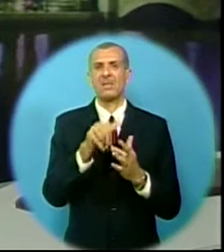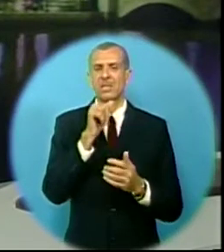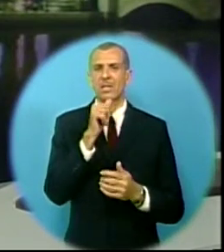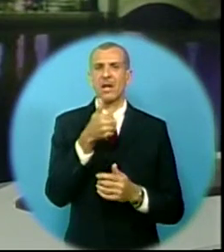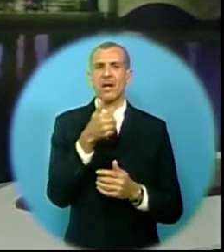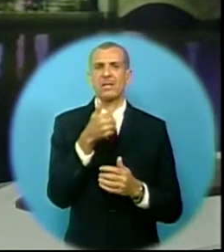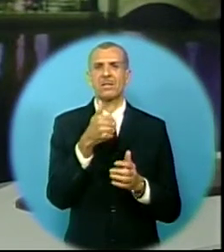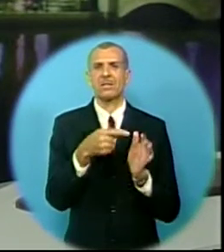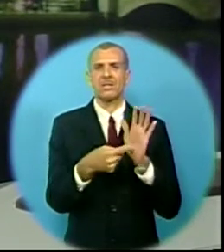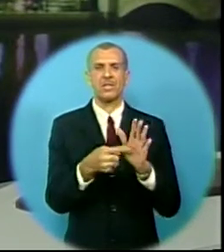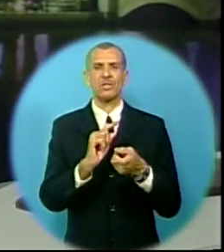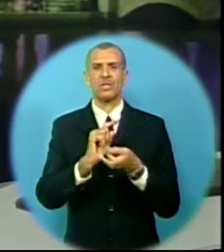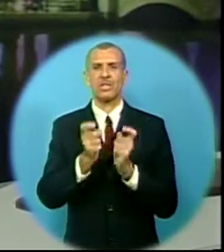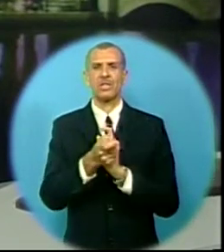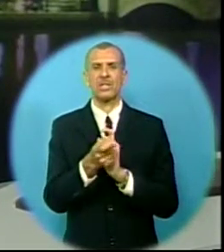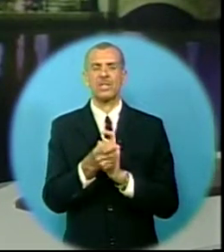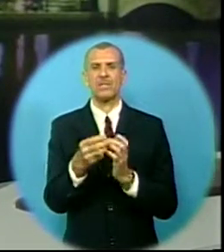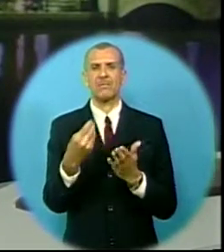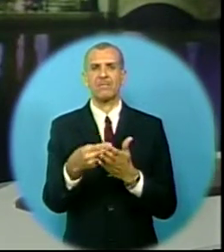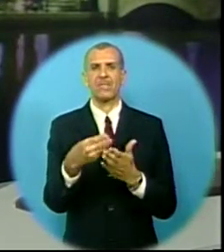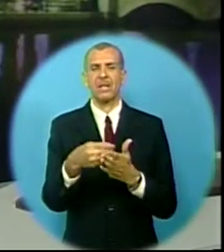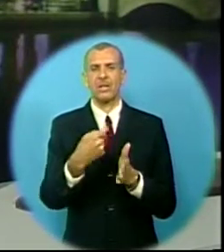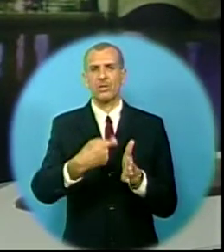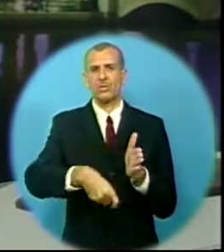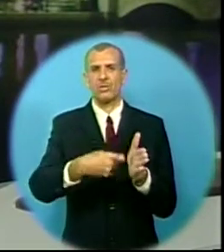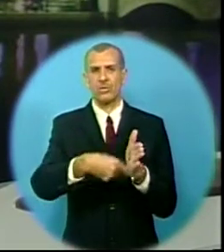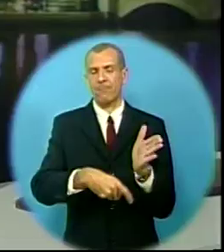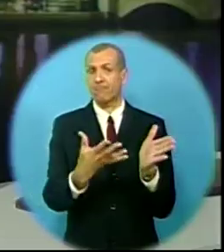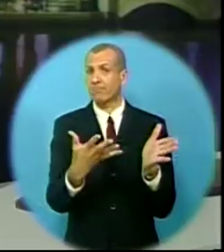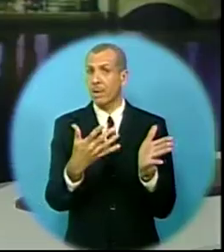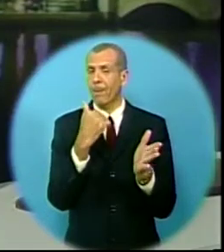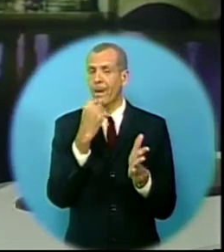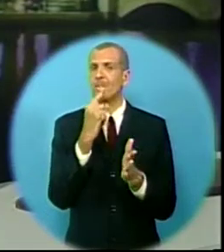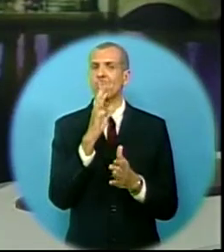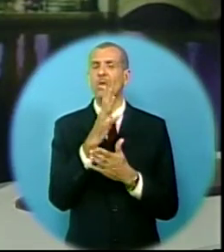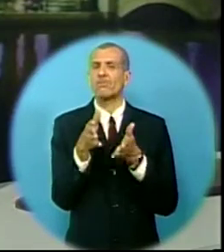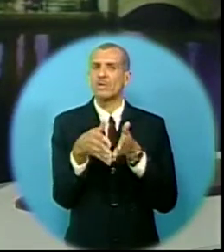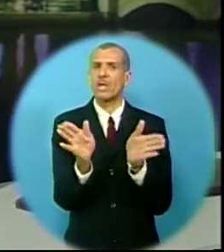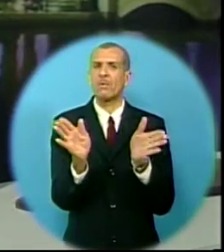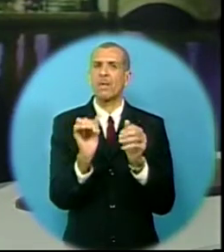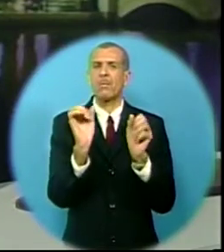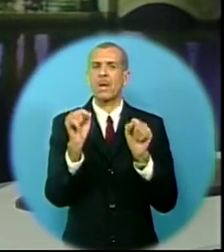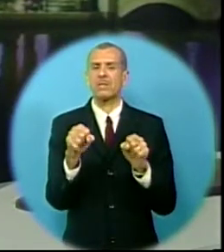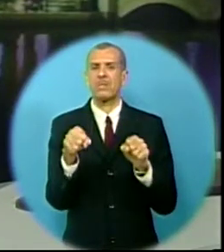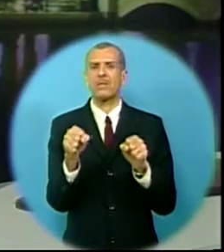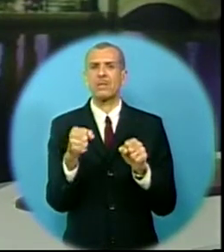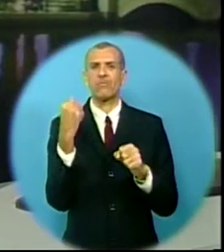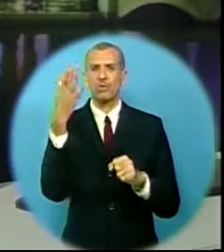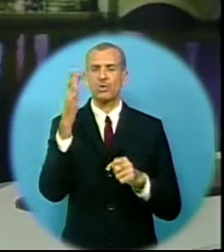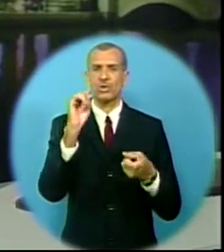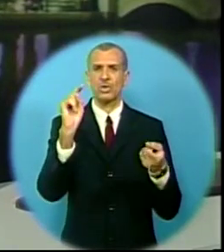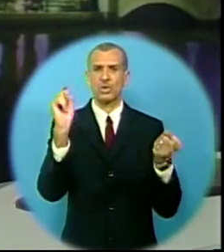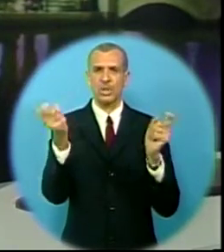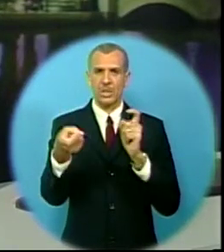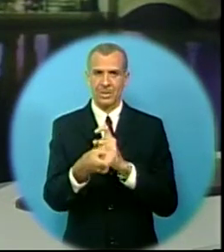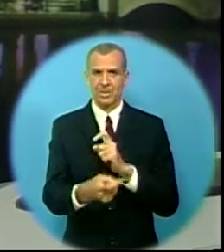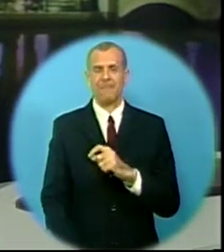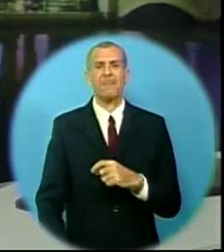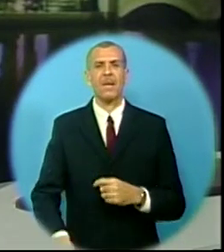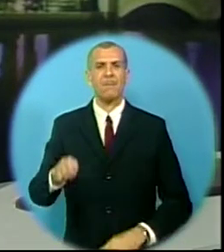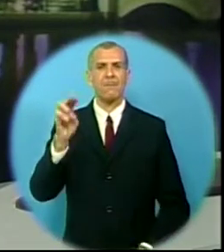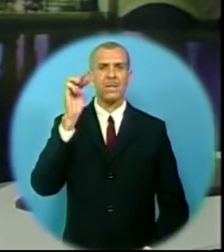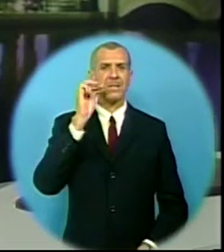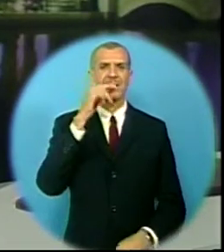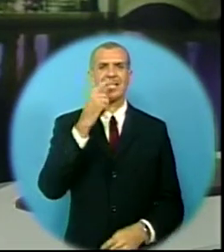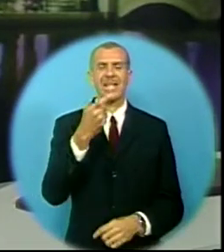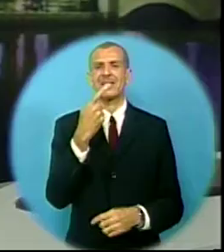notice of impending changes to fees or interest rates, but spoke generally about the possibility of future changes. Ms. Maynard says